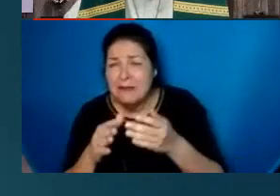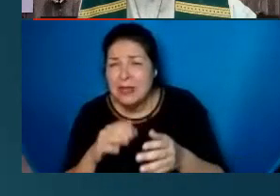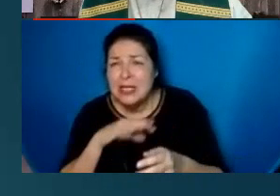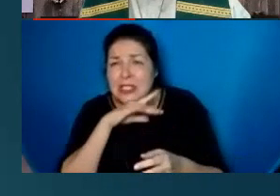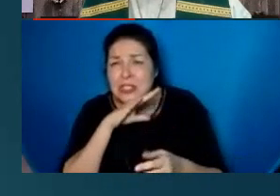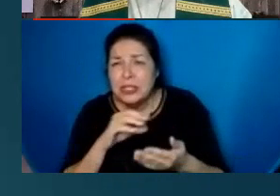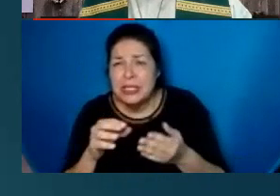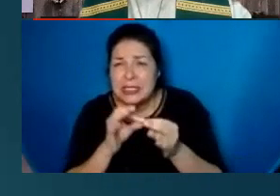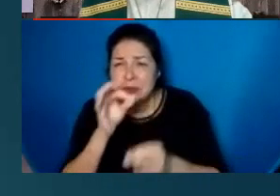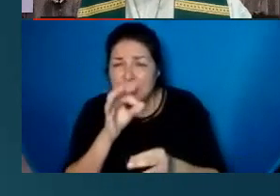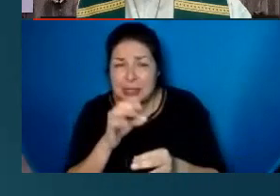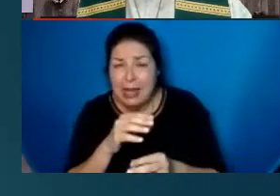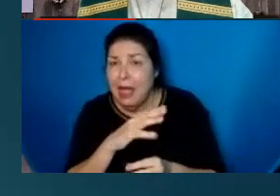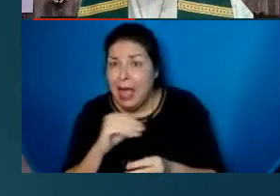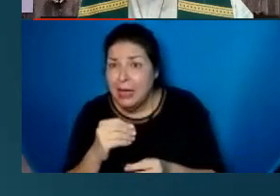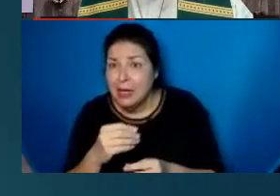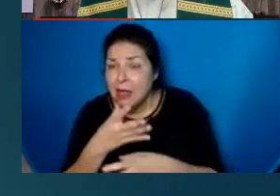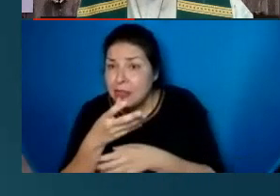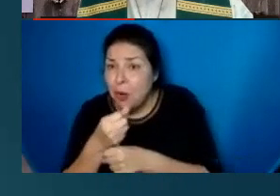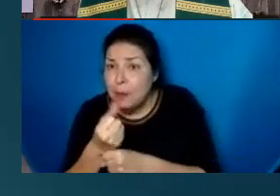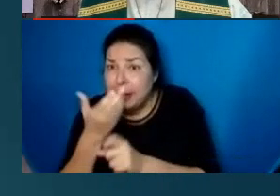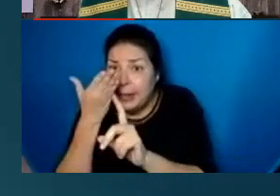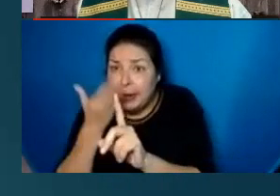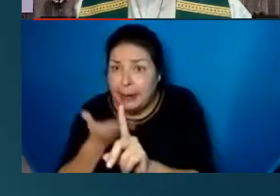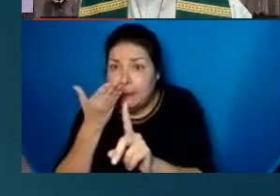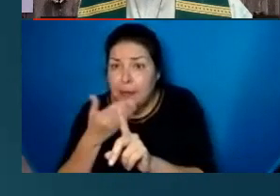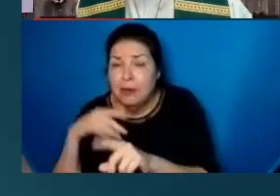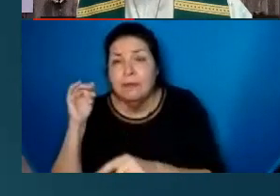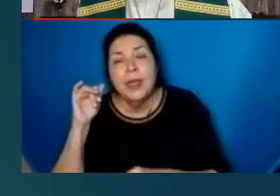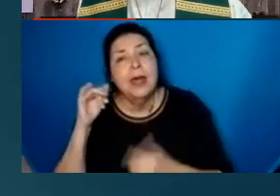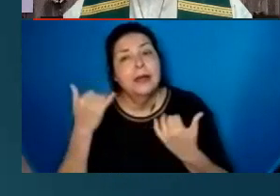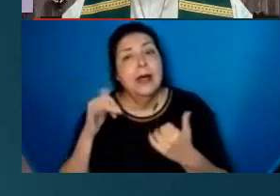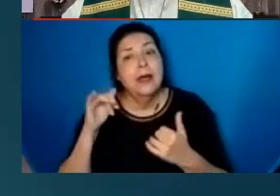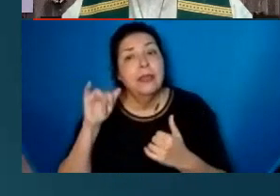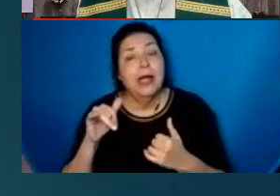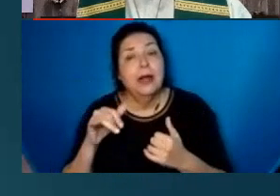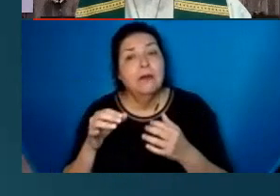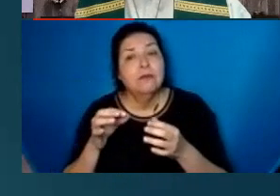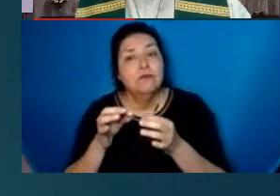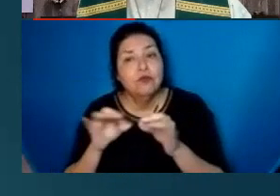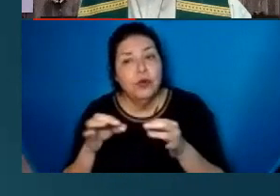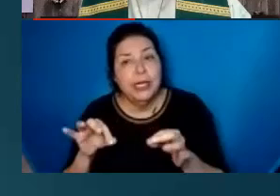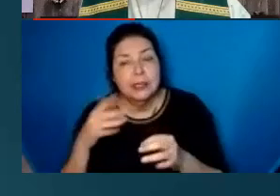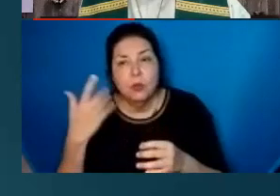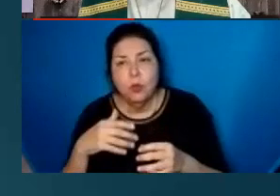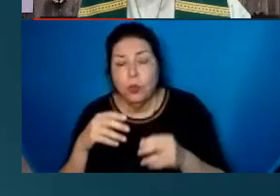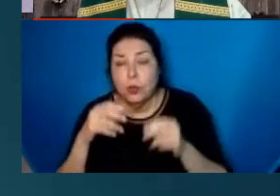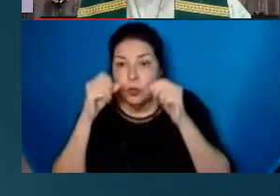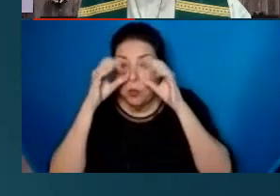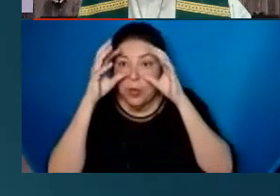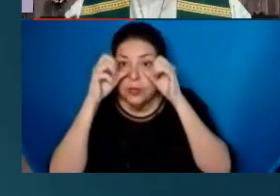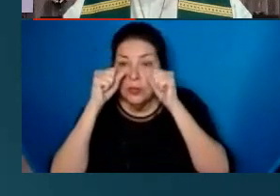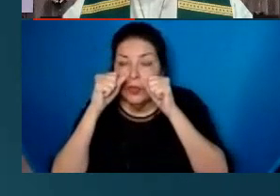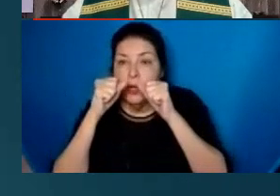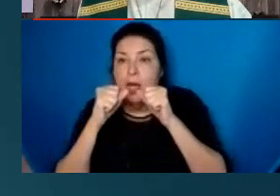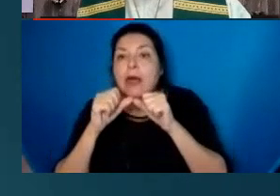him." Now, that phrase is their wonder. The ability to command unclean